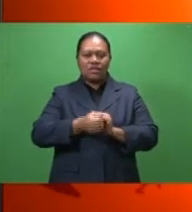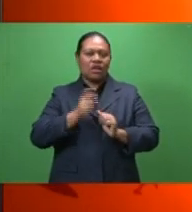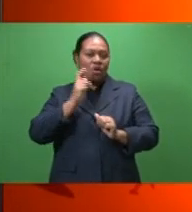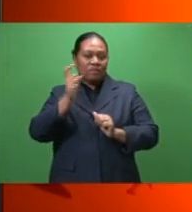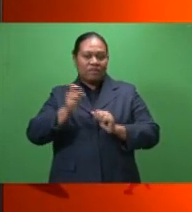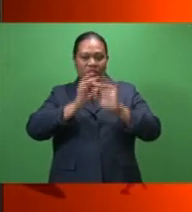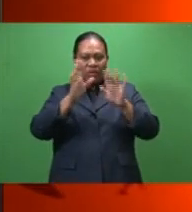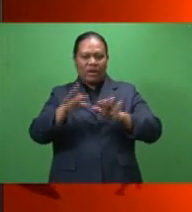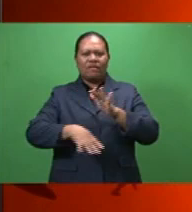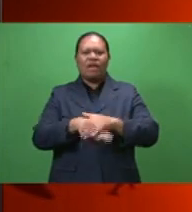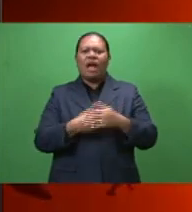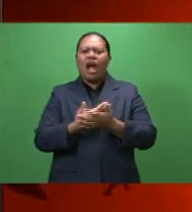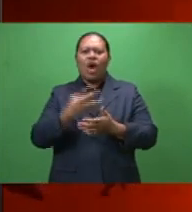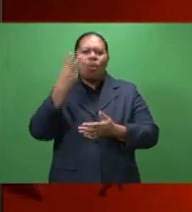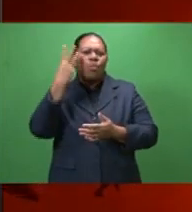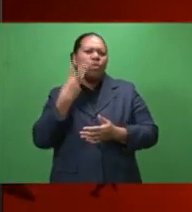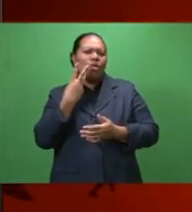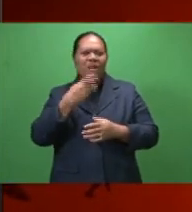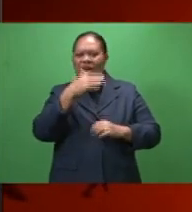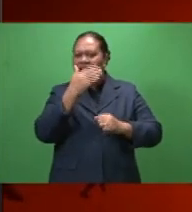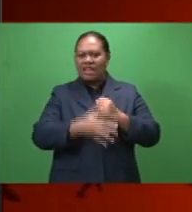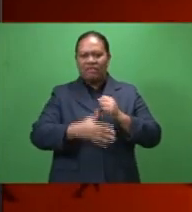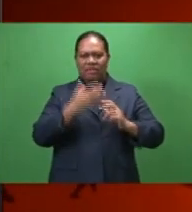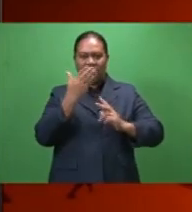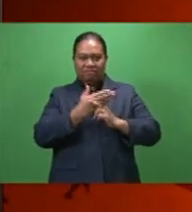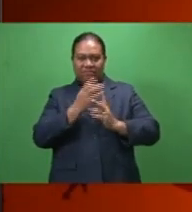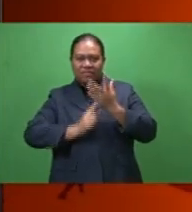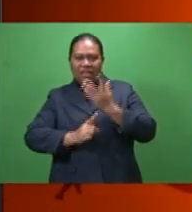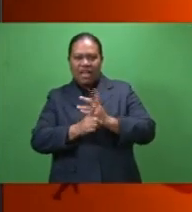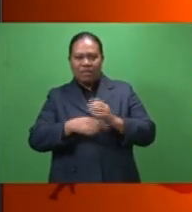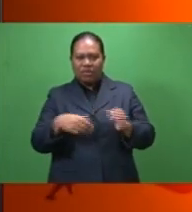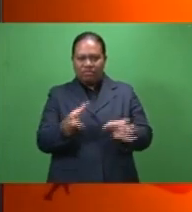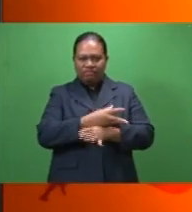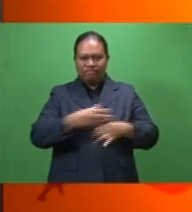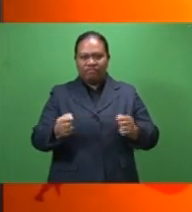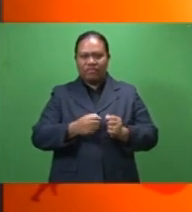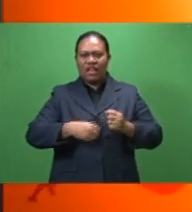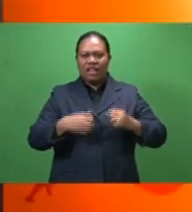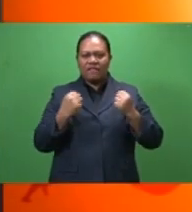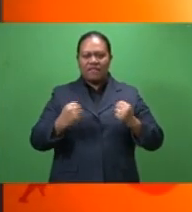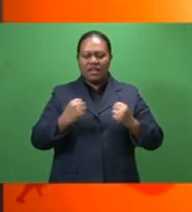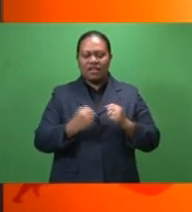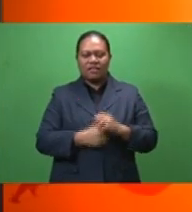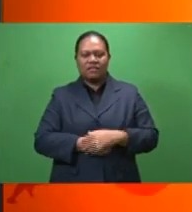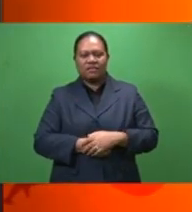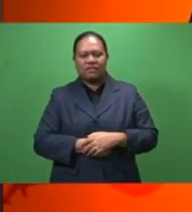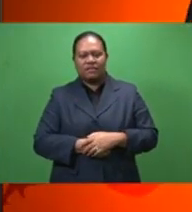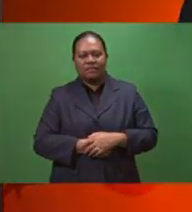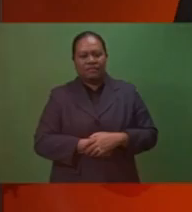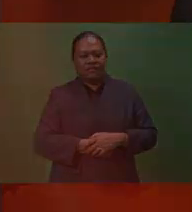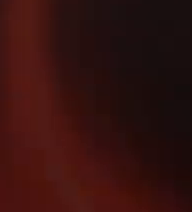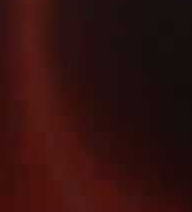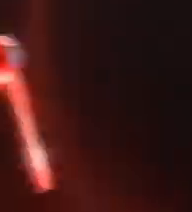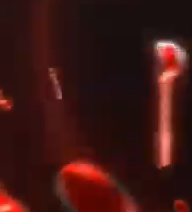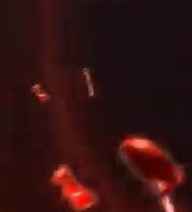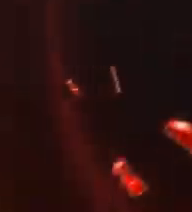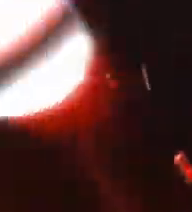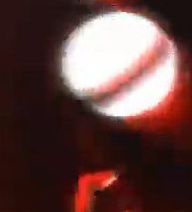Take a look at how one woman is not letting lockdown ruin her fitness routine. Find out more after the break.